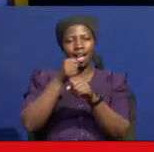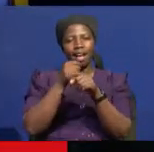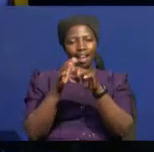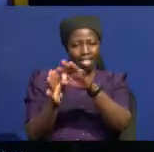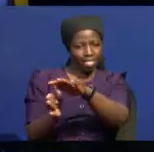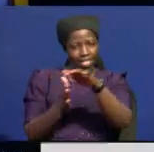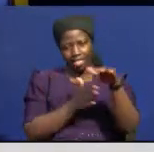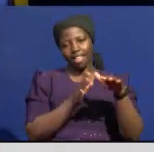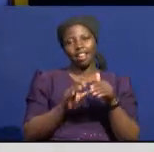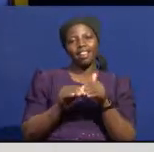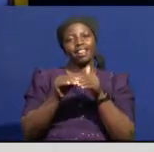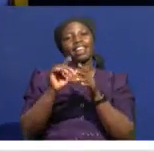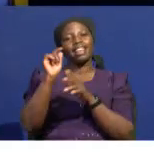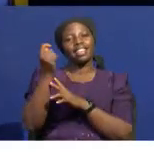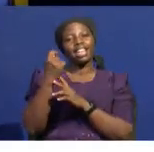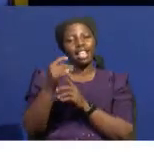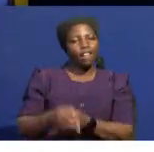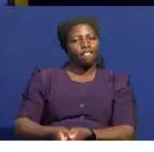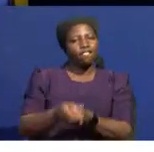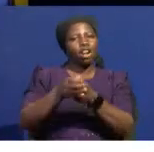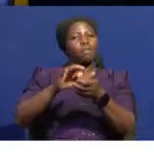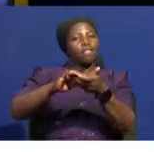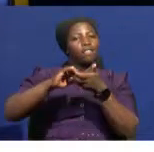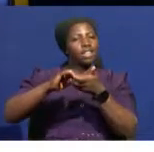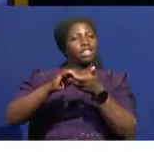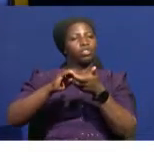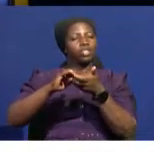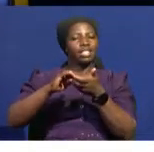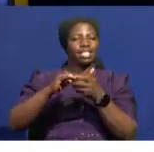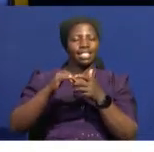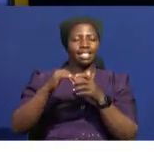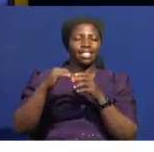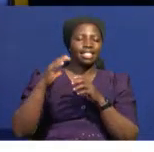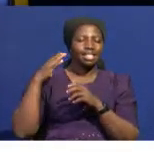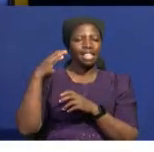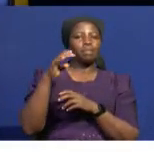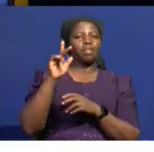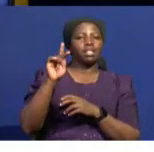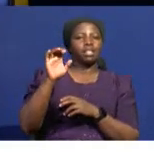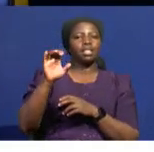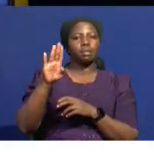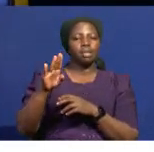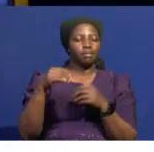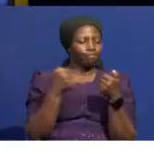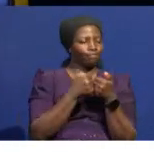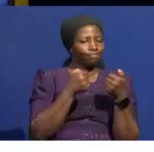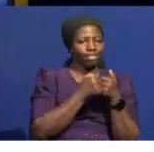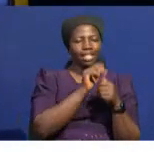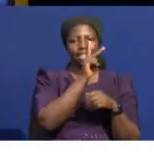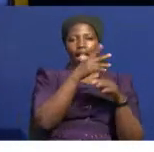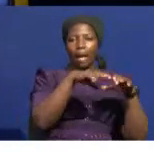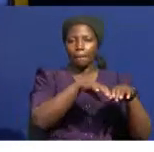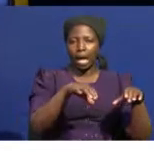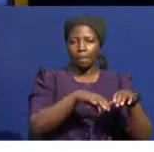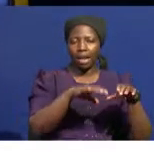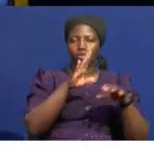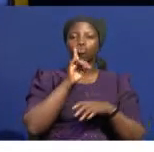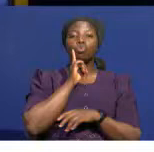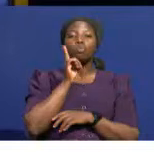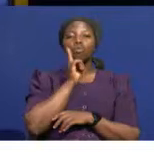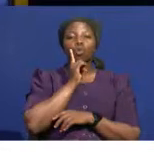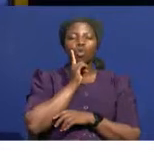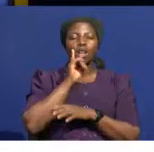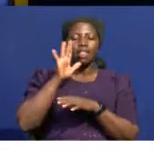Reigning Kenya Volleyball Federation League champions KCB will face arch rivals Kenya Pipeline on Sunday tomorrow in the